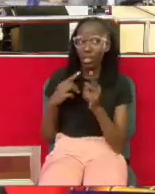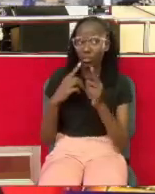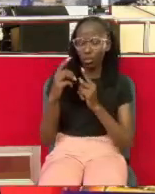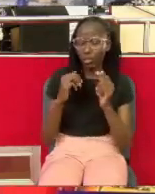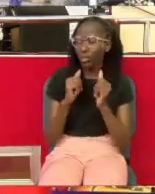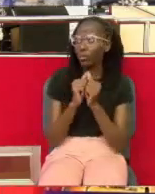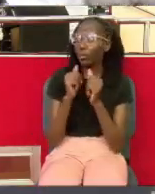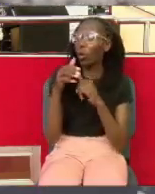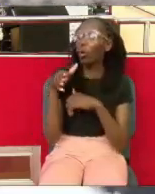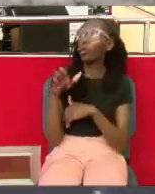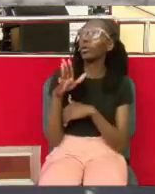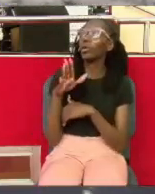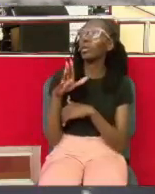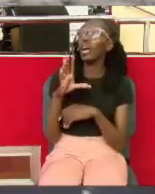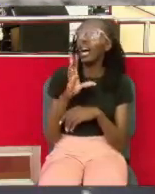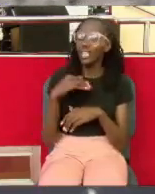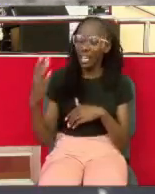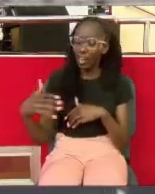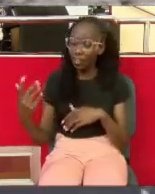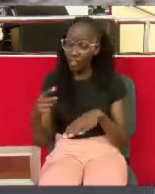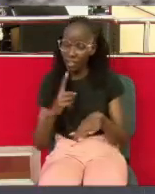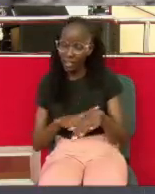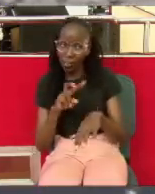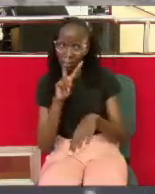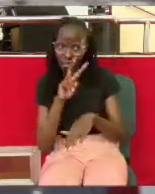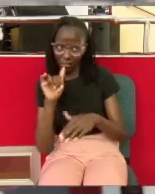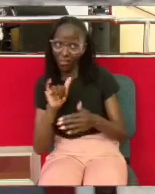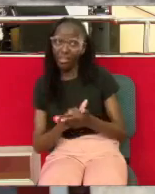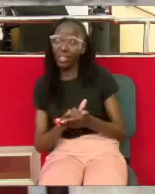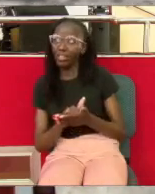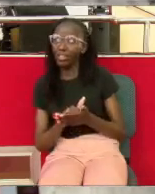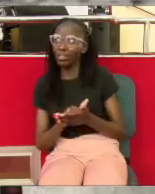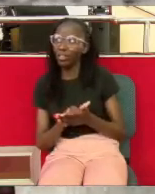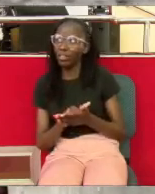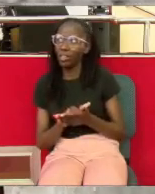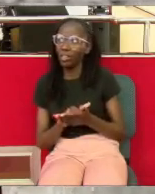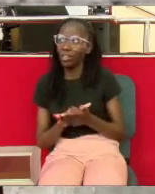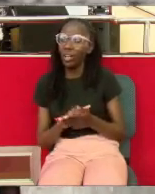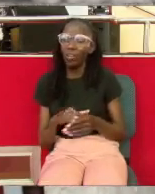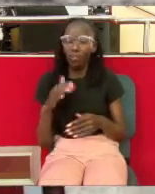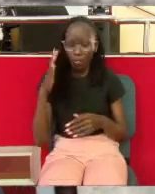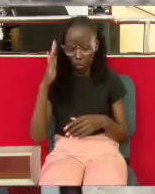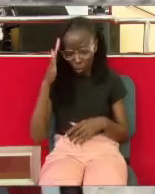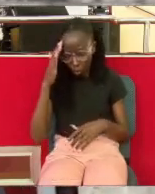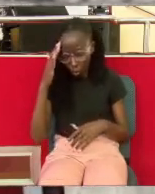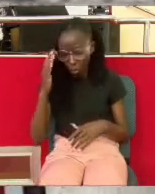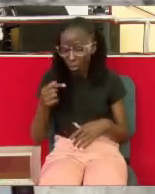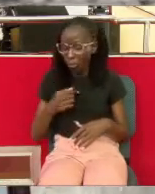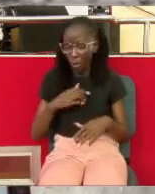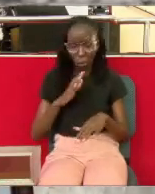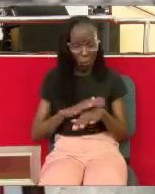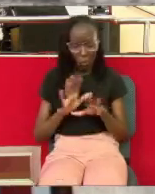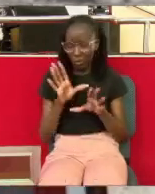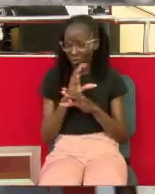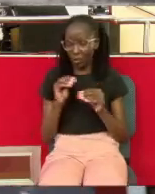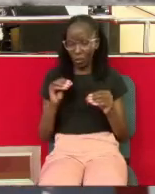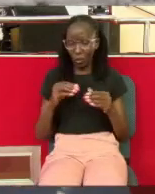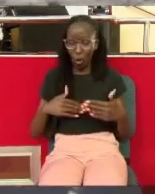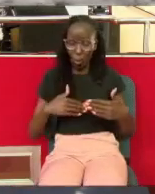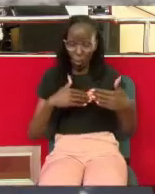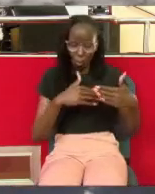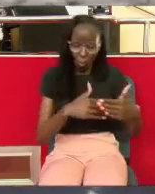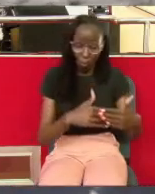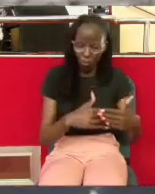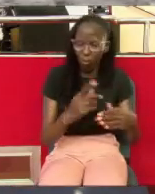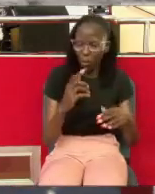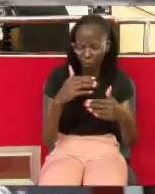And every time they saw that, na walipokuwa wanaona, though they were not good before God, hawakuwa walikuwa wazuri mbele ya Mungu. They could not stand that